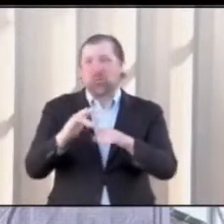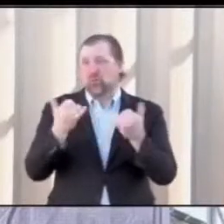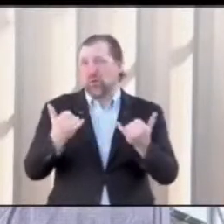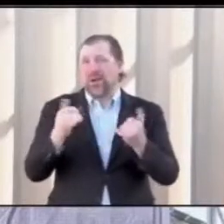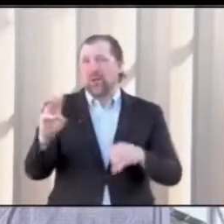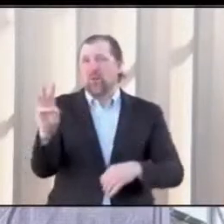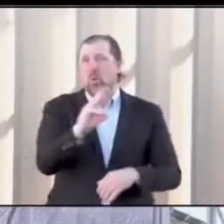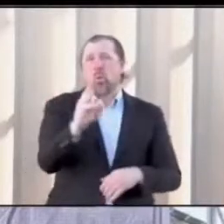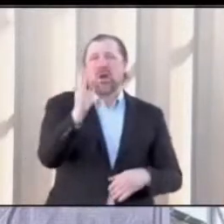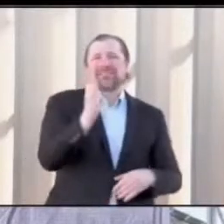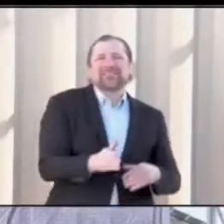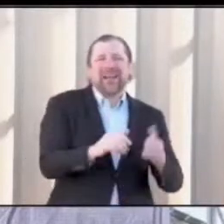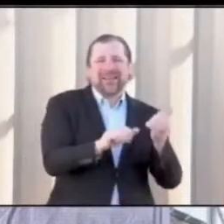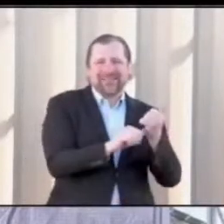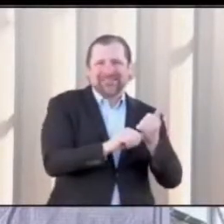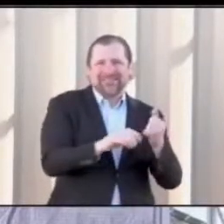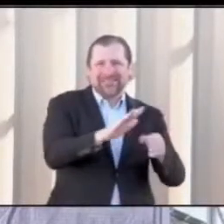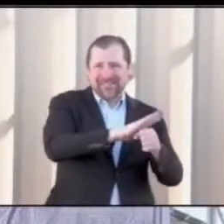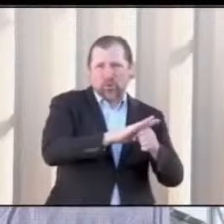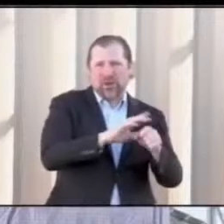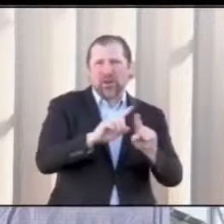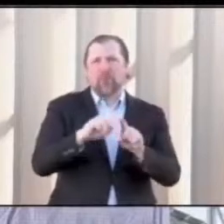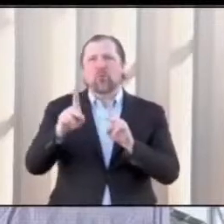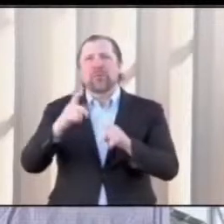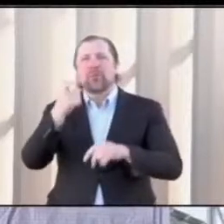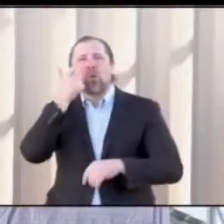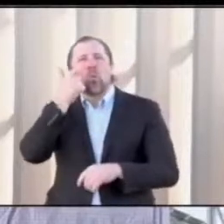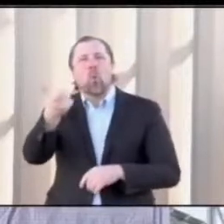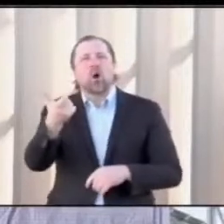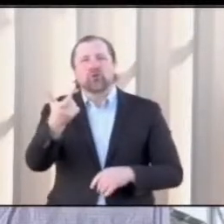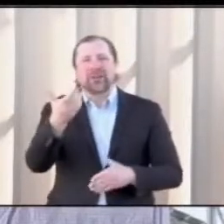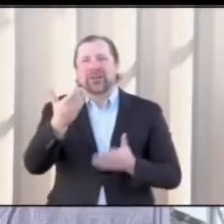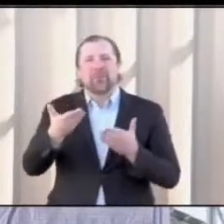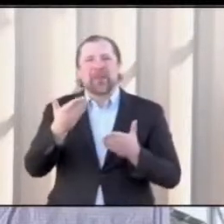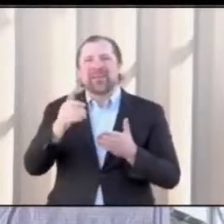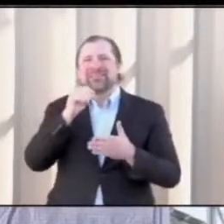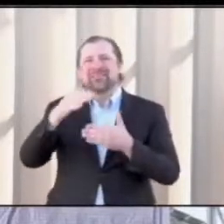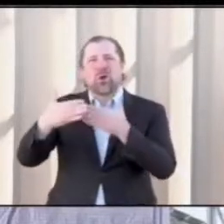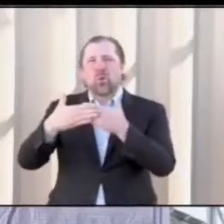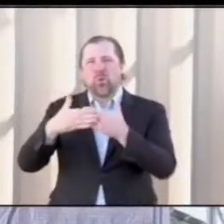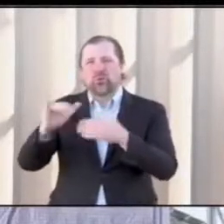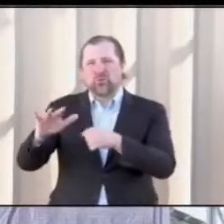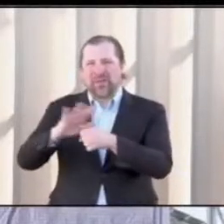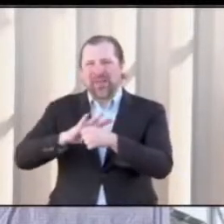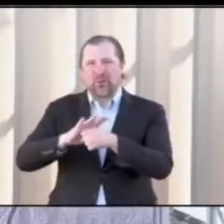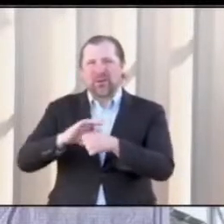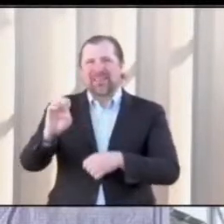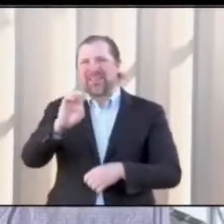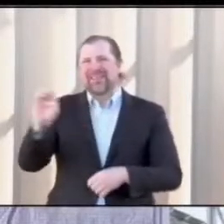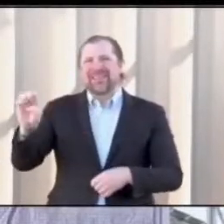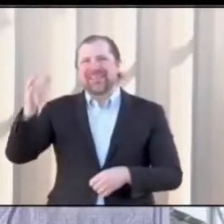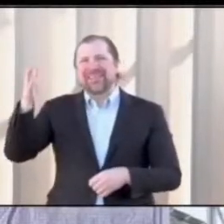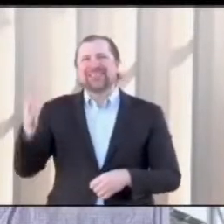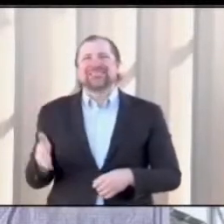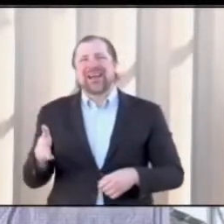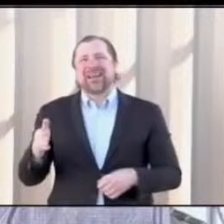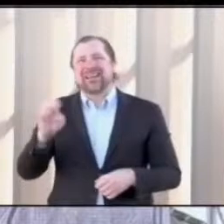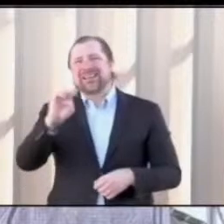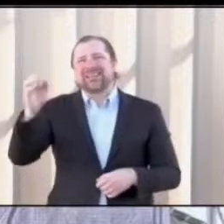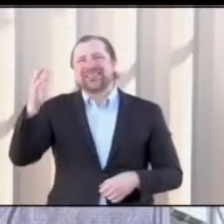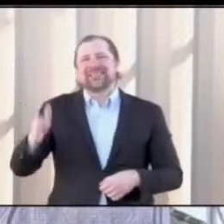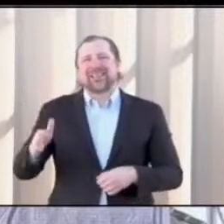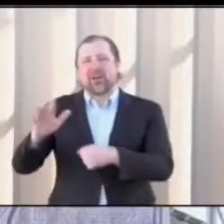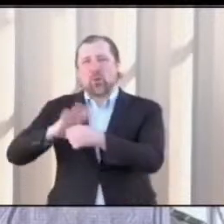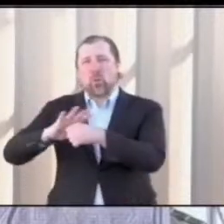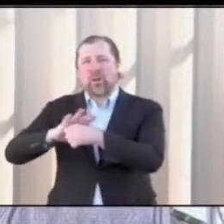the West Side Assistance Area, but for those of you that are watching and might not be close to that, the East Side